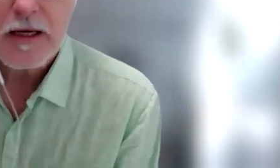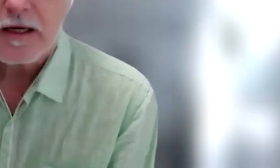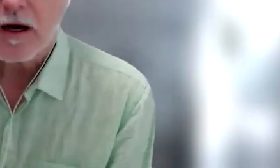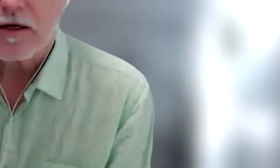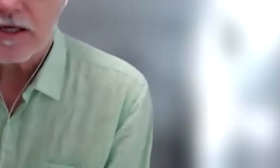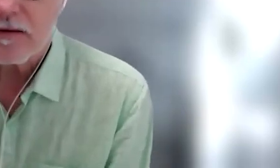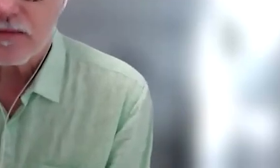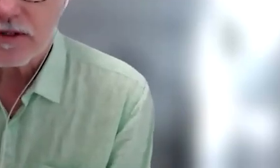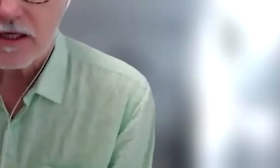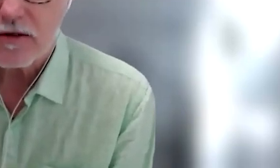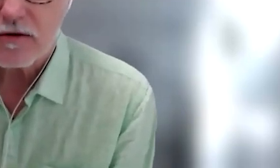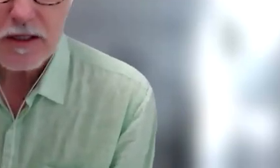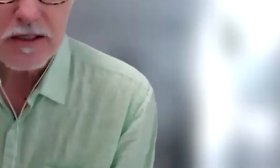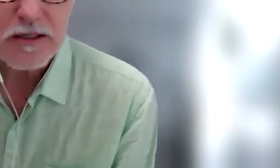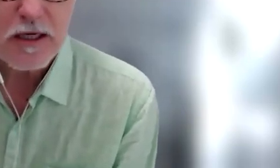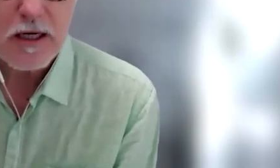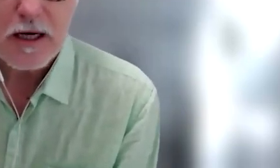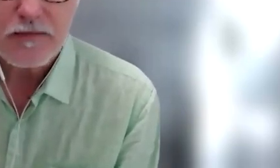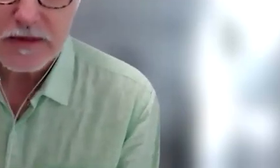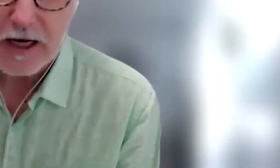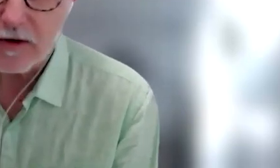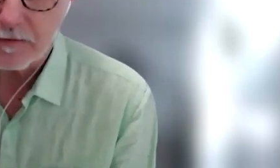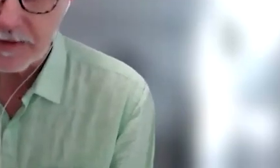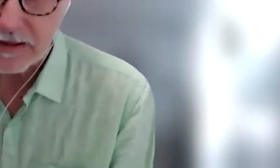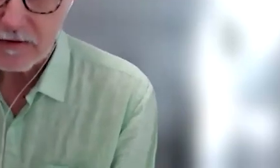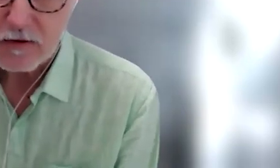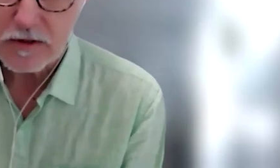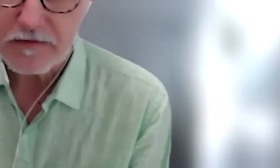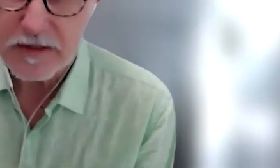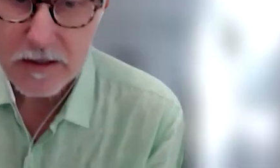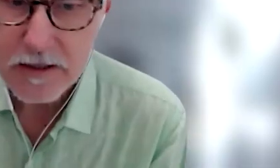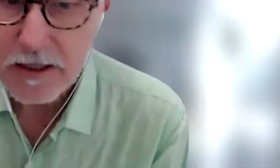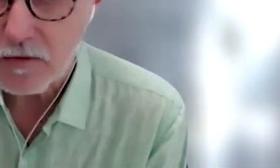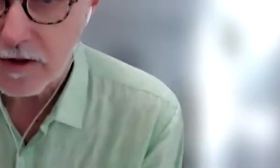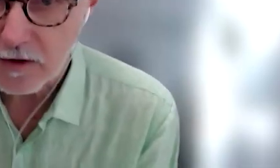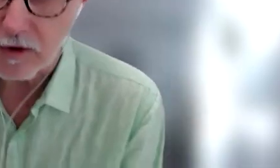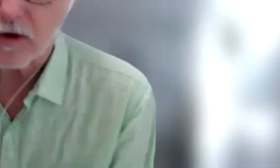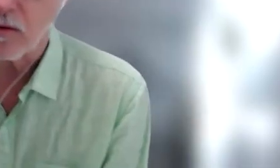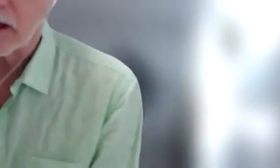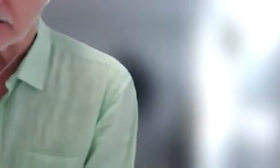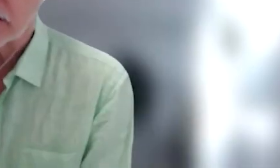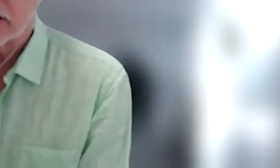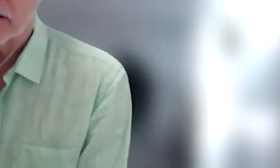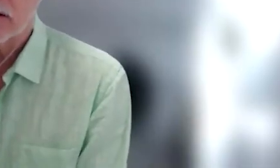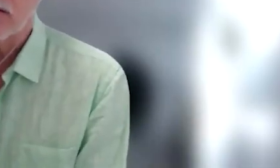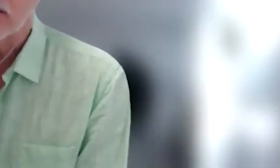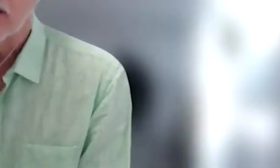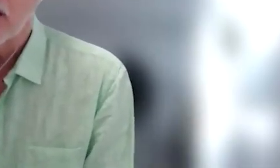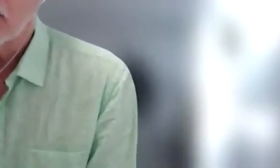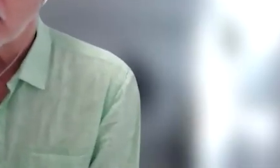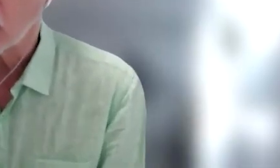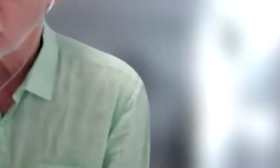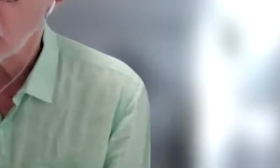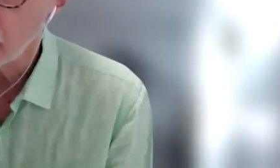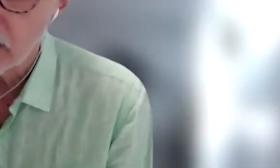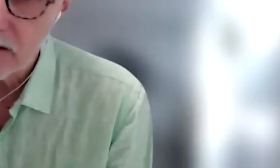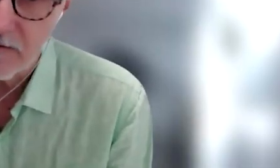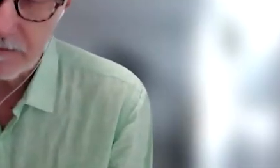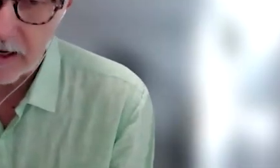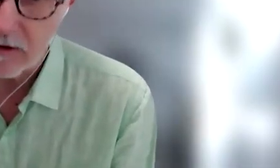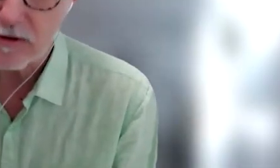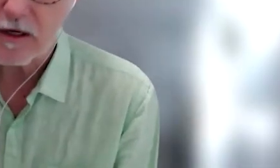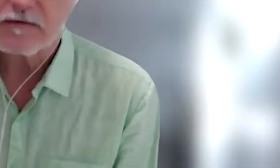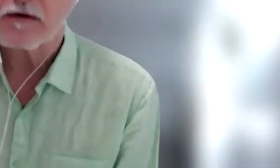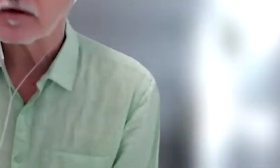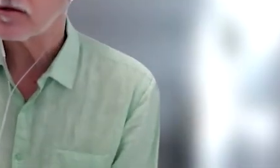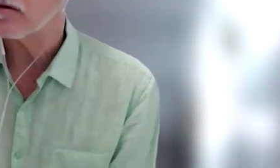Institute. Our second presenter is Tara Beaton, who's a facilitator with the Work Wellness Institute. More